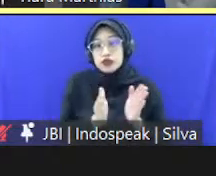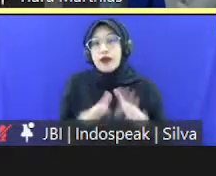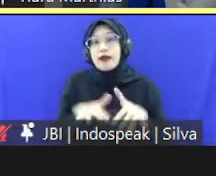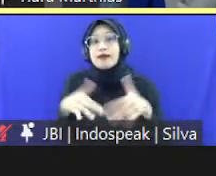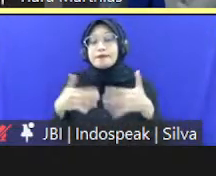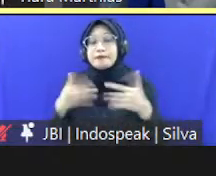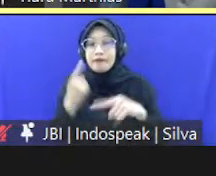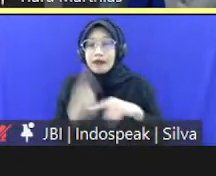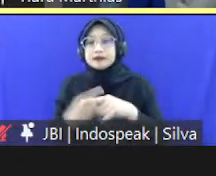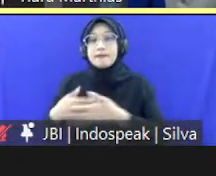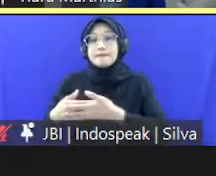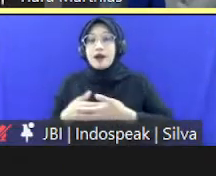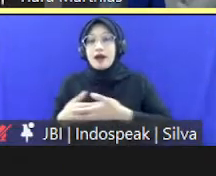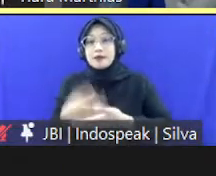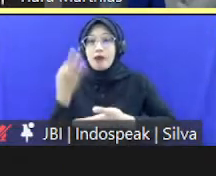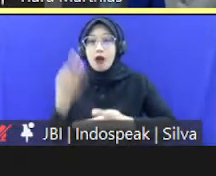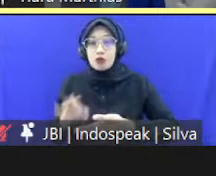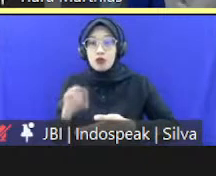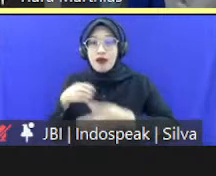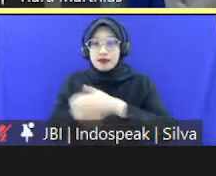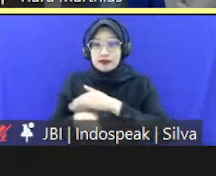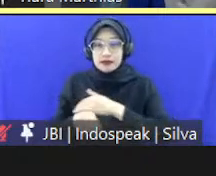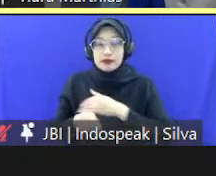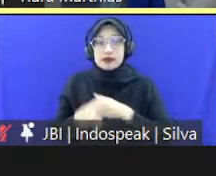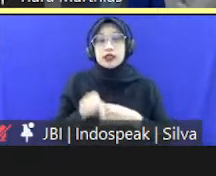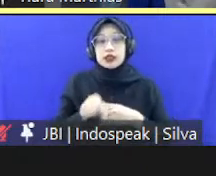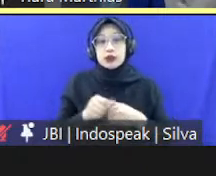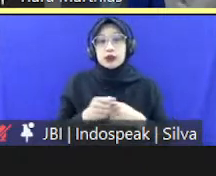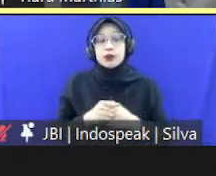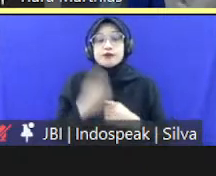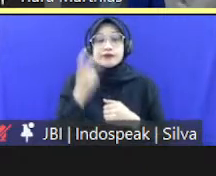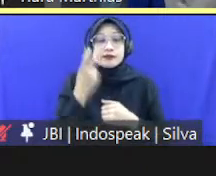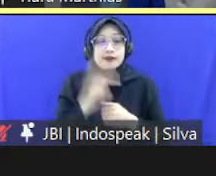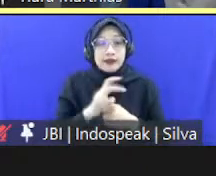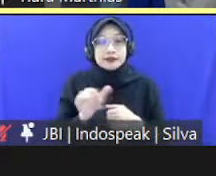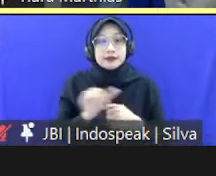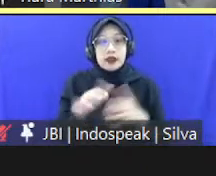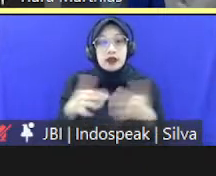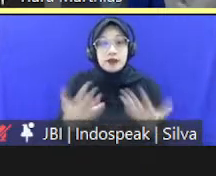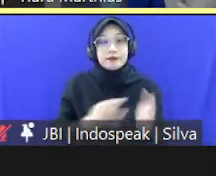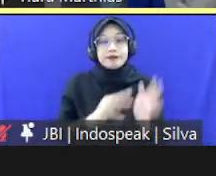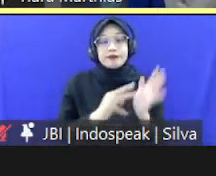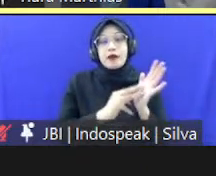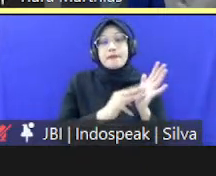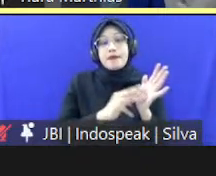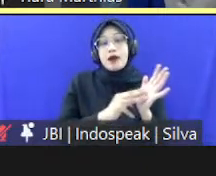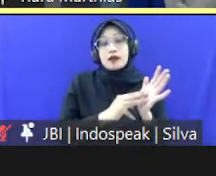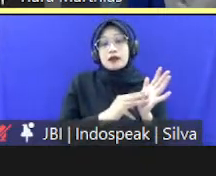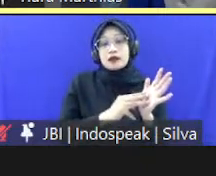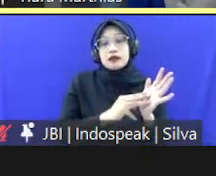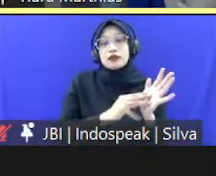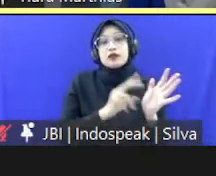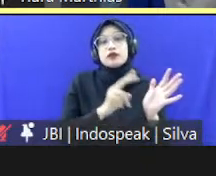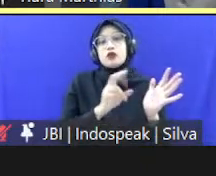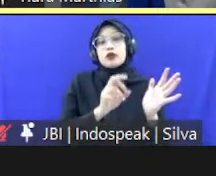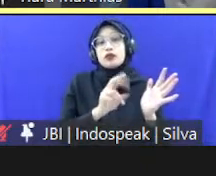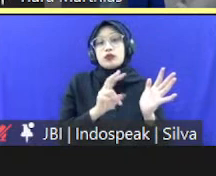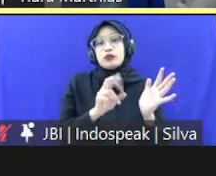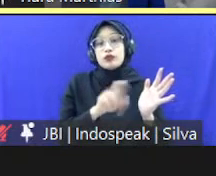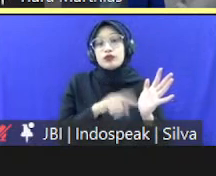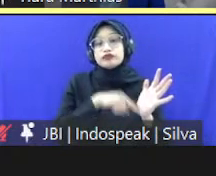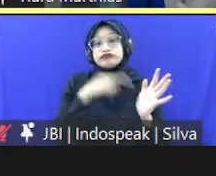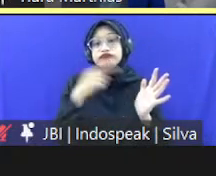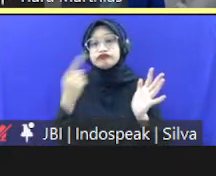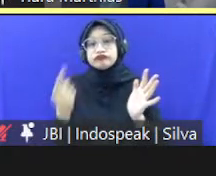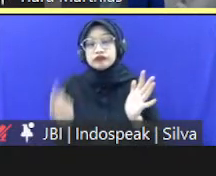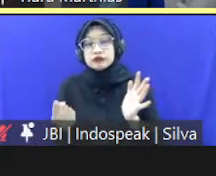trend were observed as well. Slight dip in March and then stabilizes over time, but also didn't bounce back after the